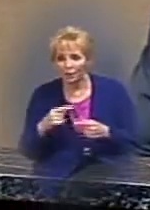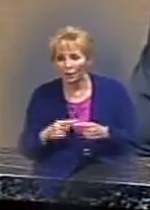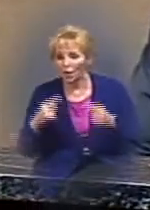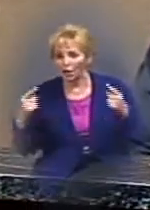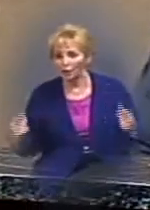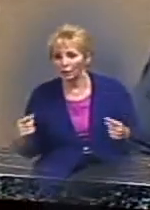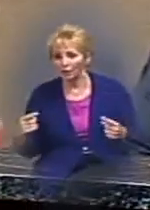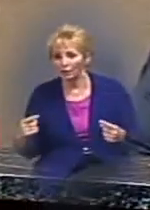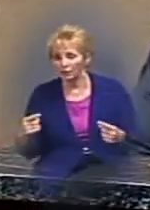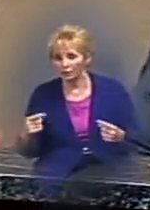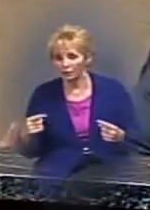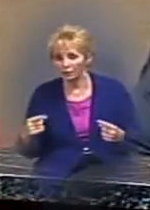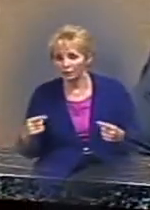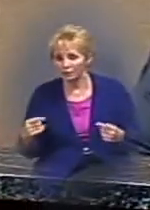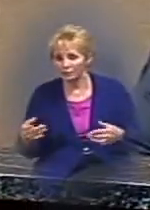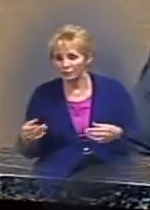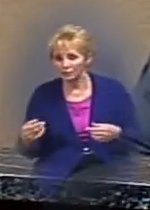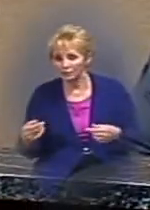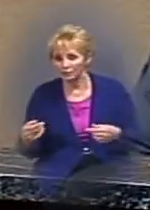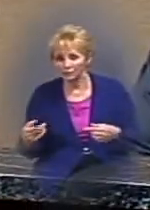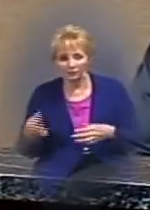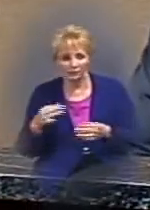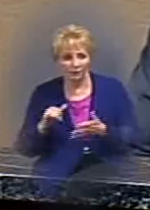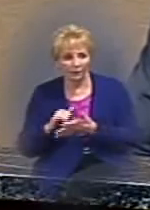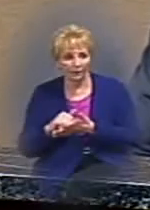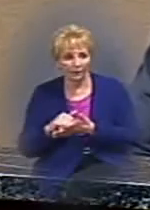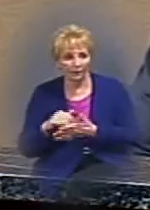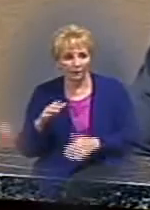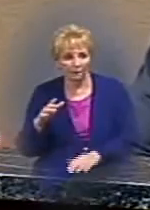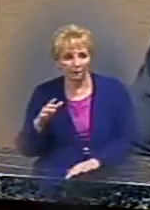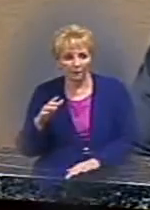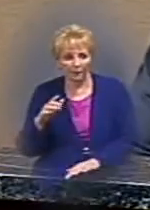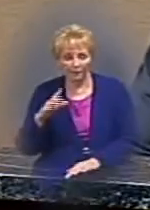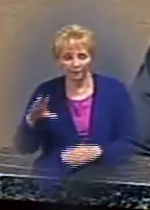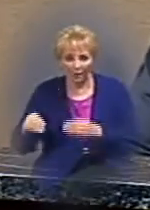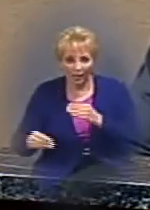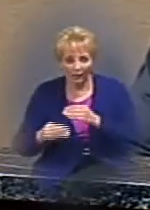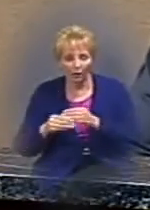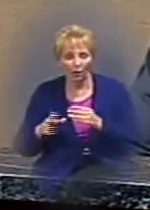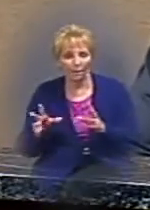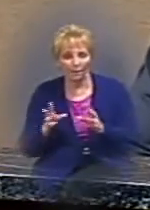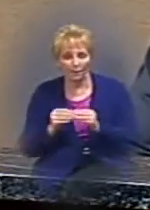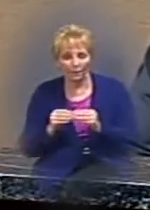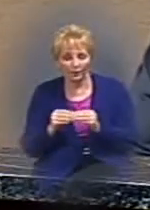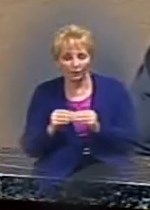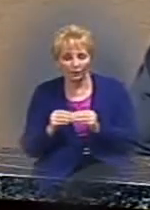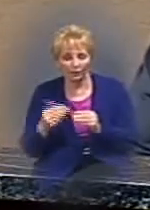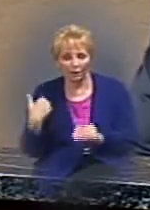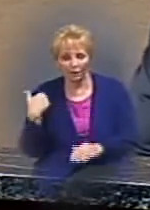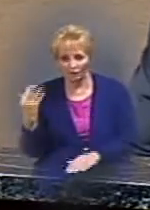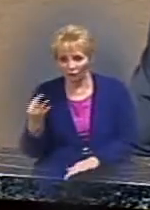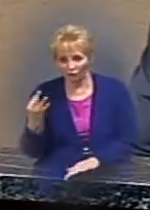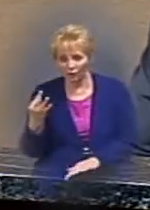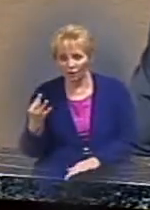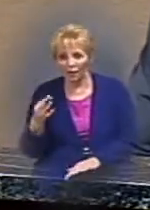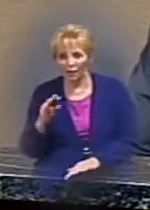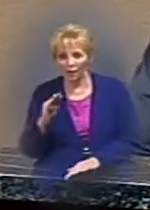to, instead, we've done it on an ad hoc basis, meeting to meeting, by action of the mayor or